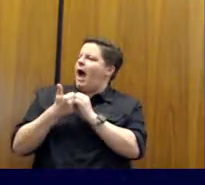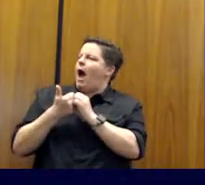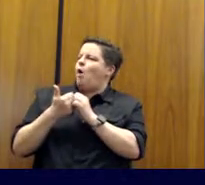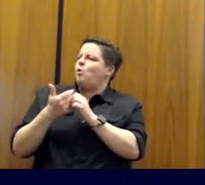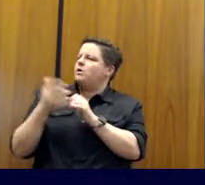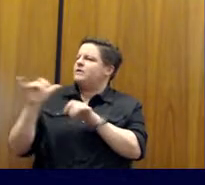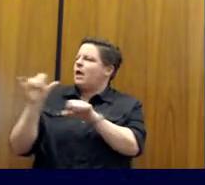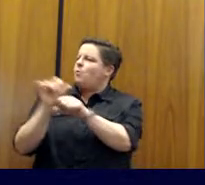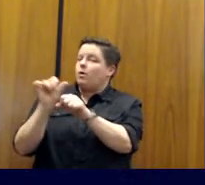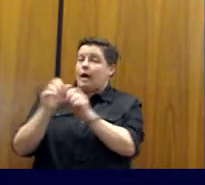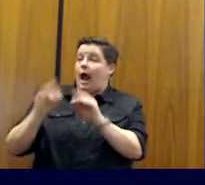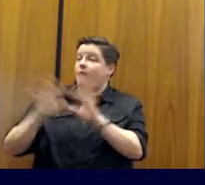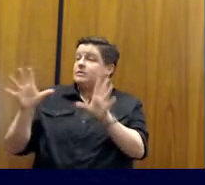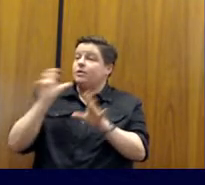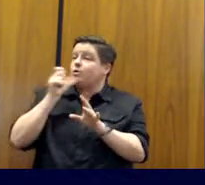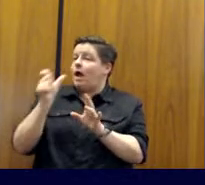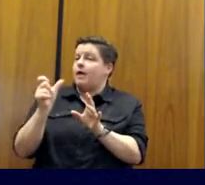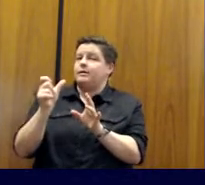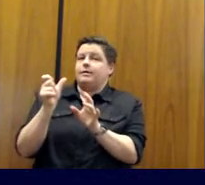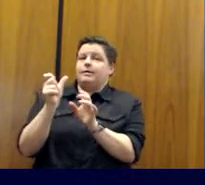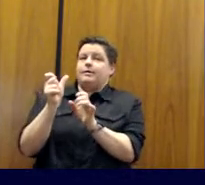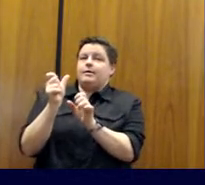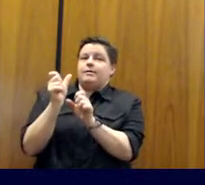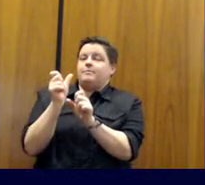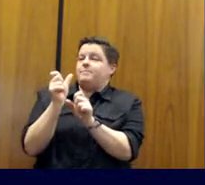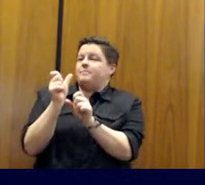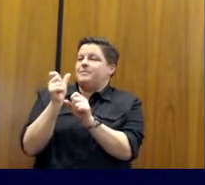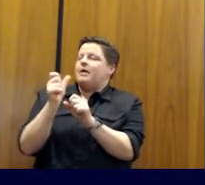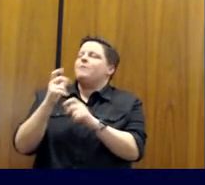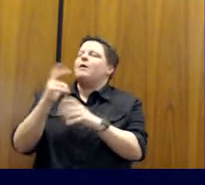'Cause obviously, they're not producing, these labs aren't here in